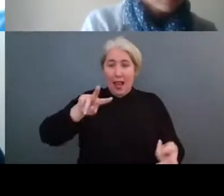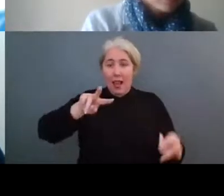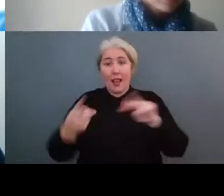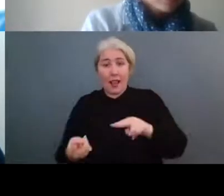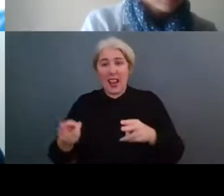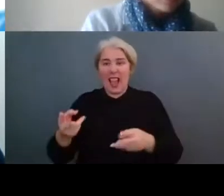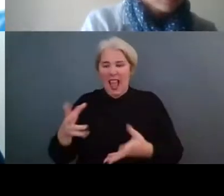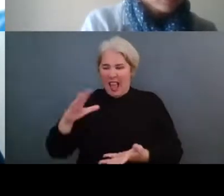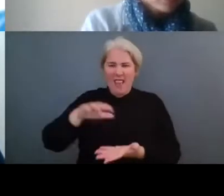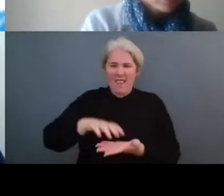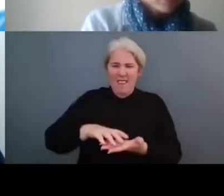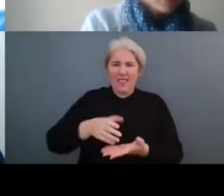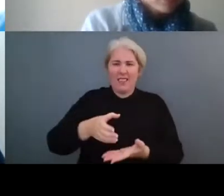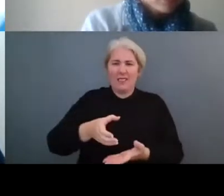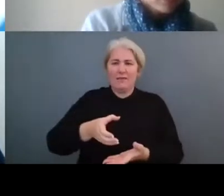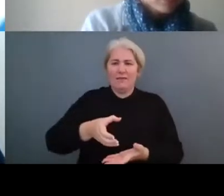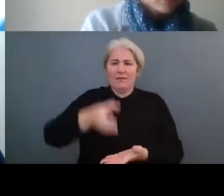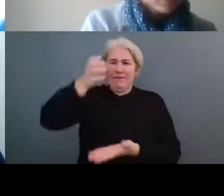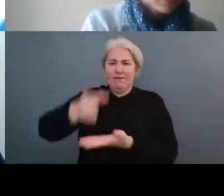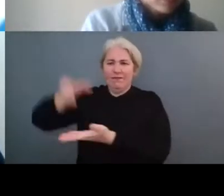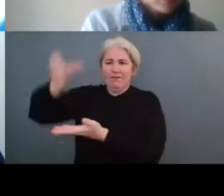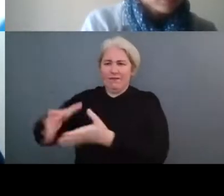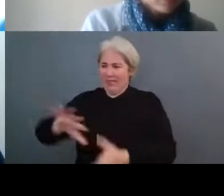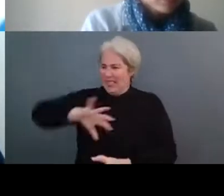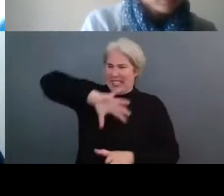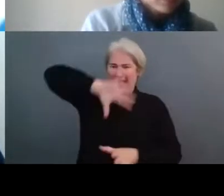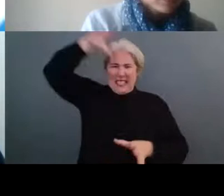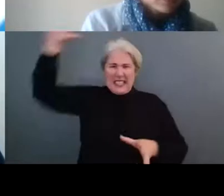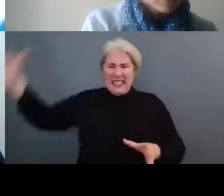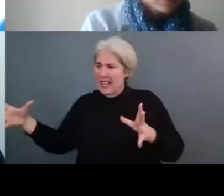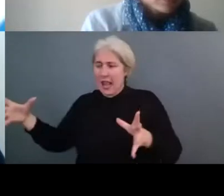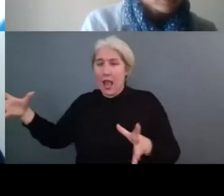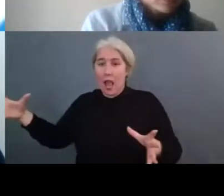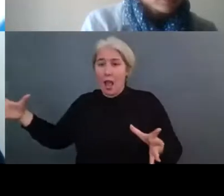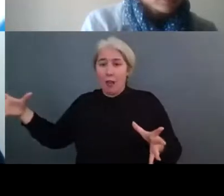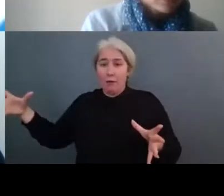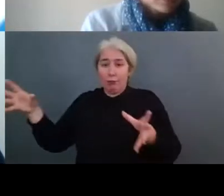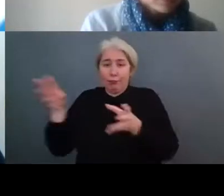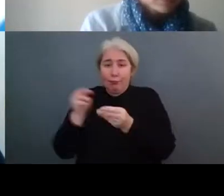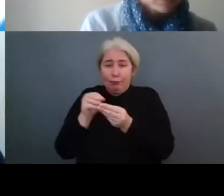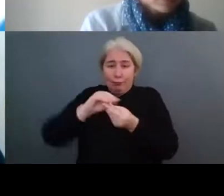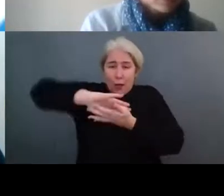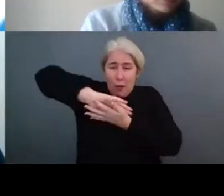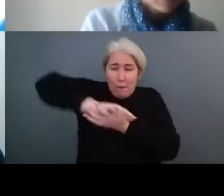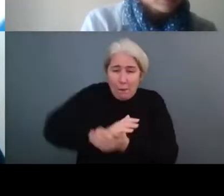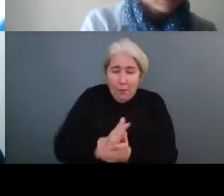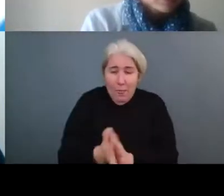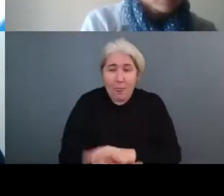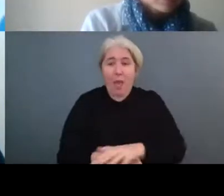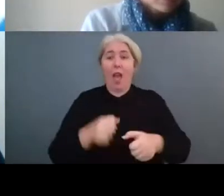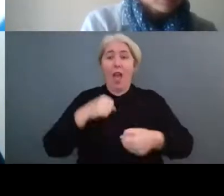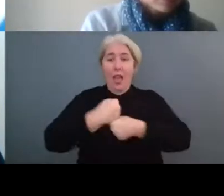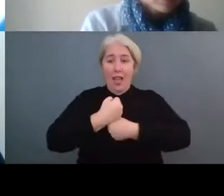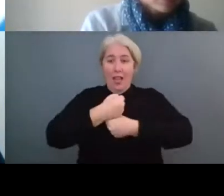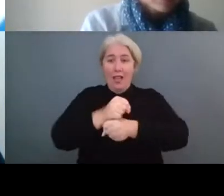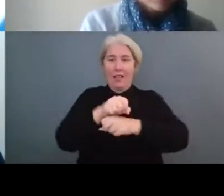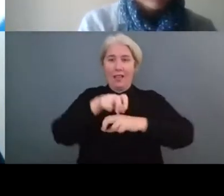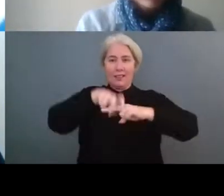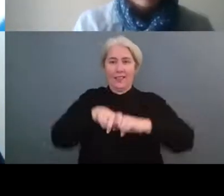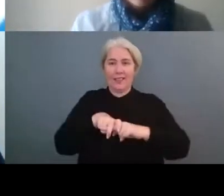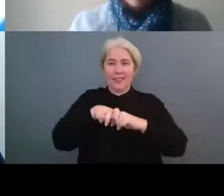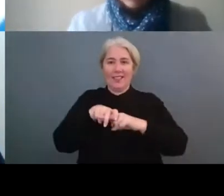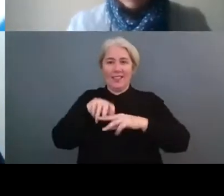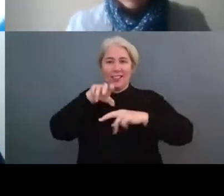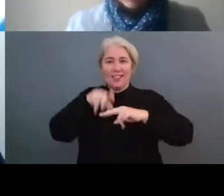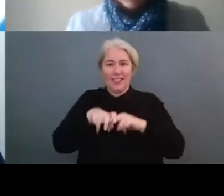are homologated, and they have, you know, the characteristic and the criteria that have to be allowed